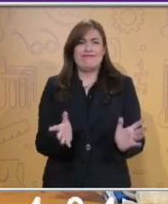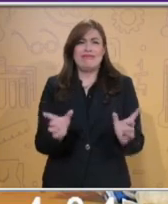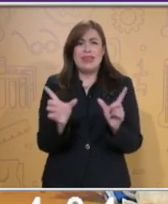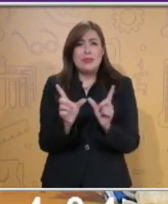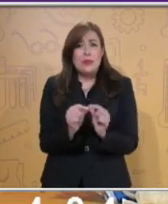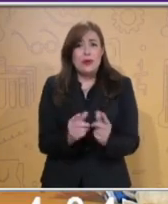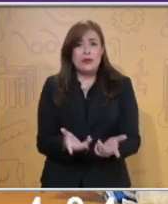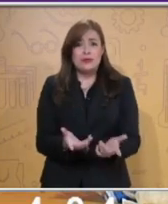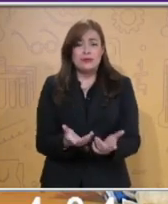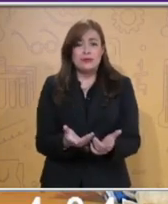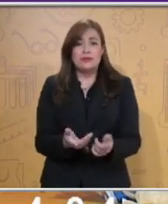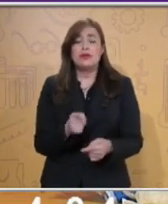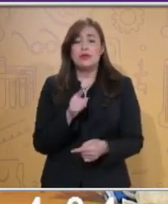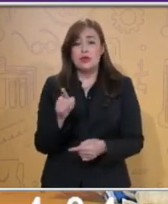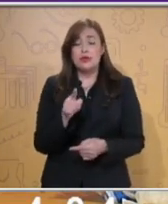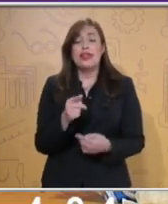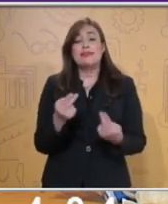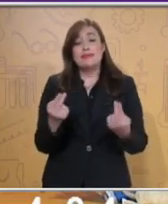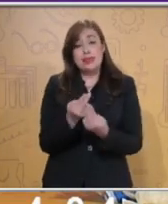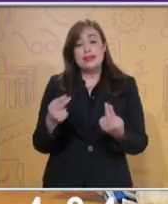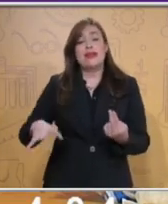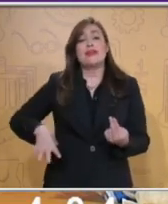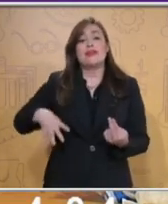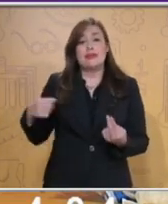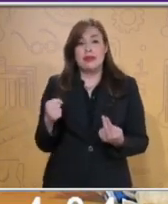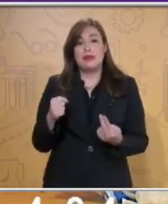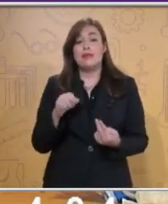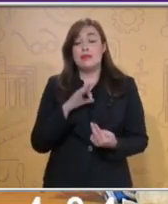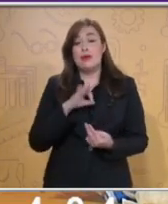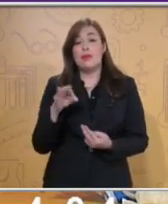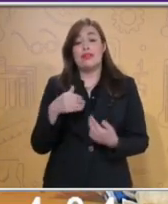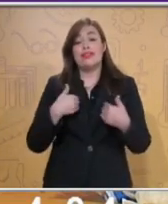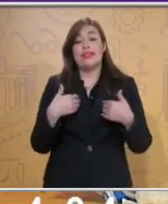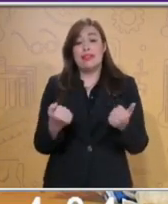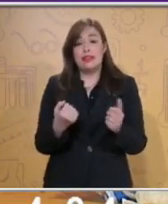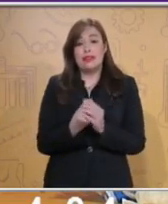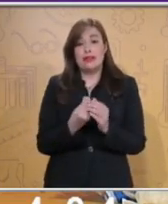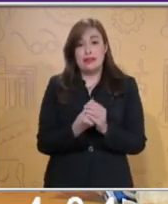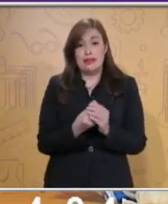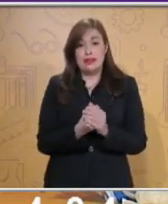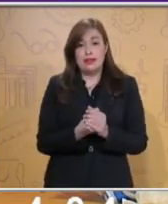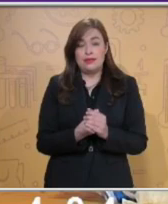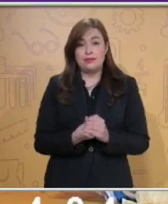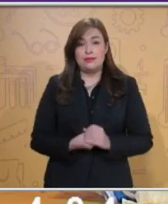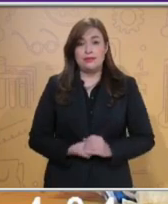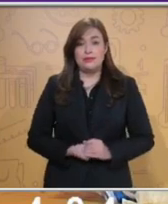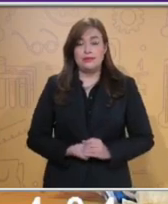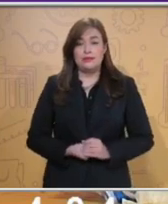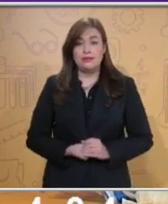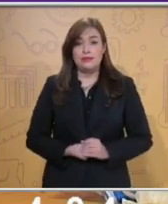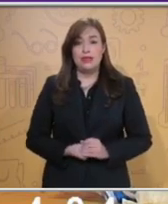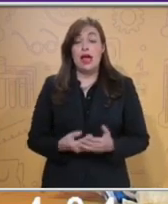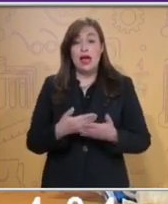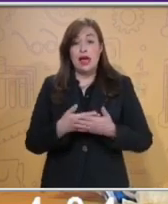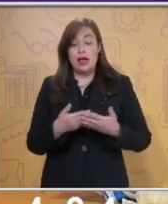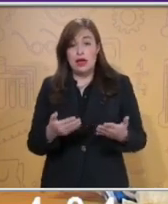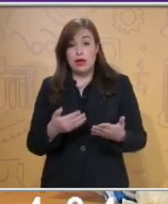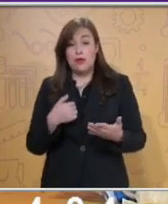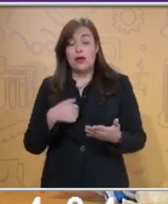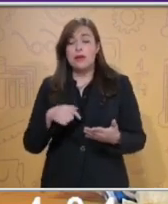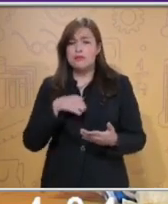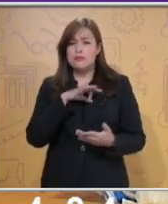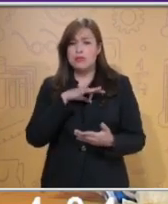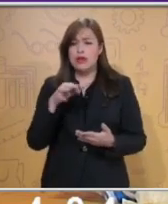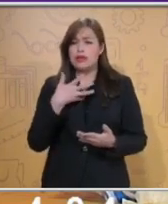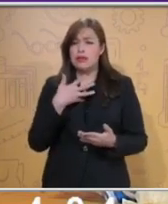I think that you can make an effort to understand the class. Nowadays, there are a lot of tools that you can use at home